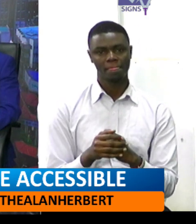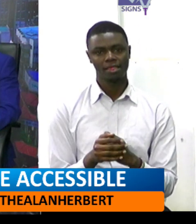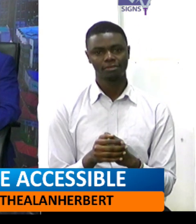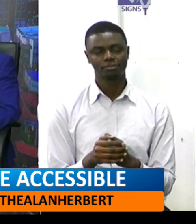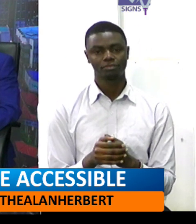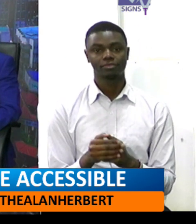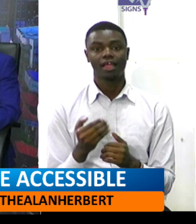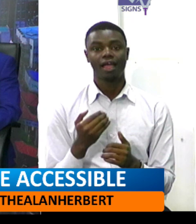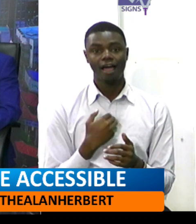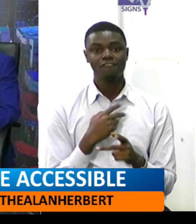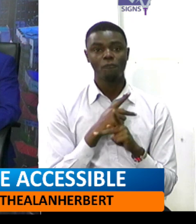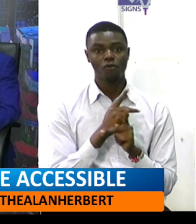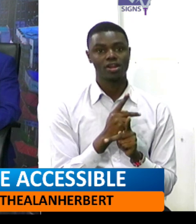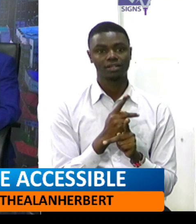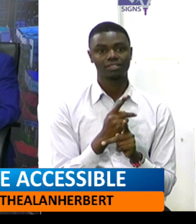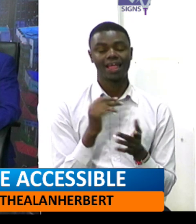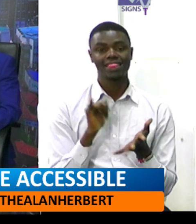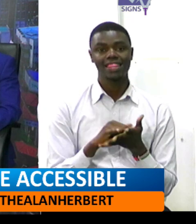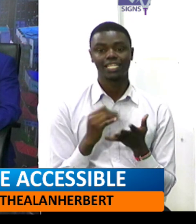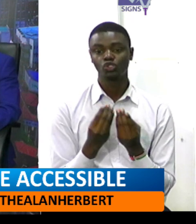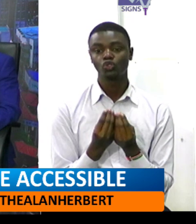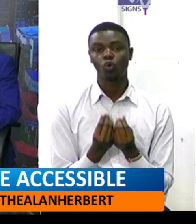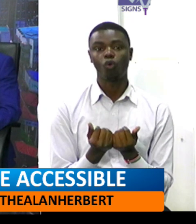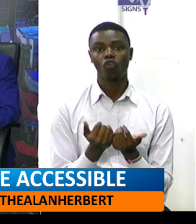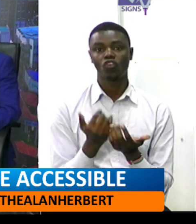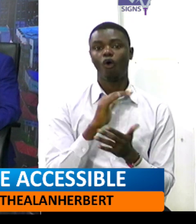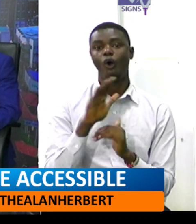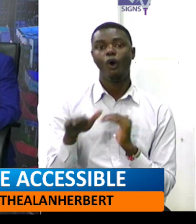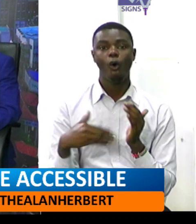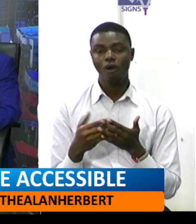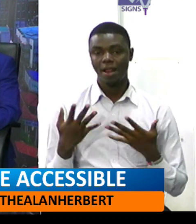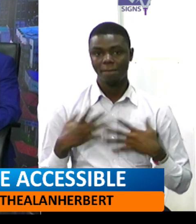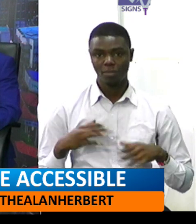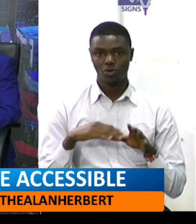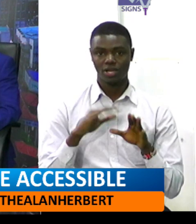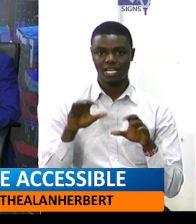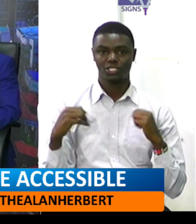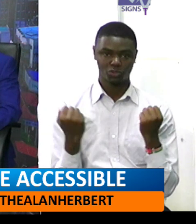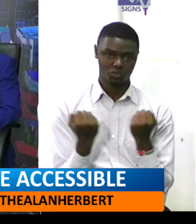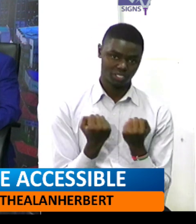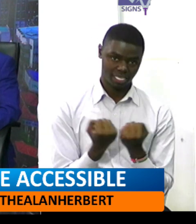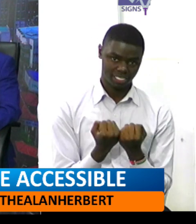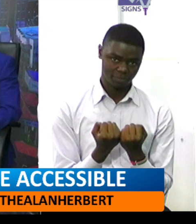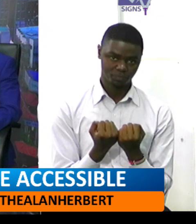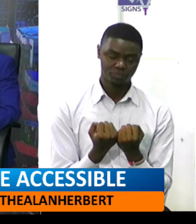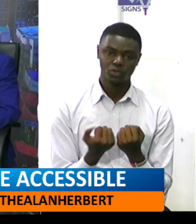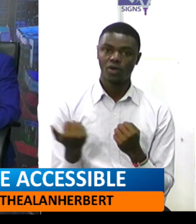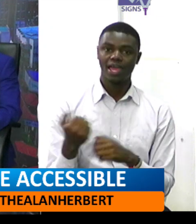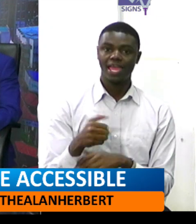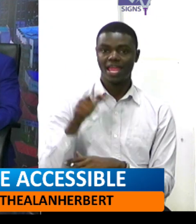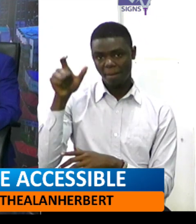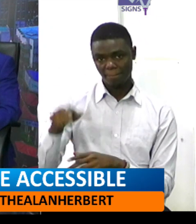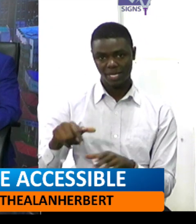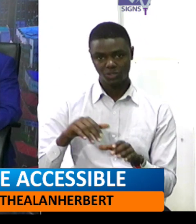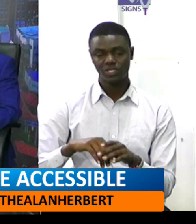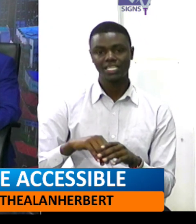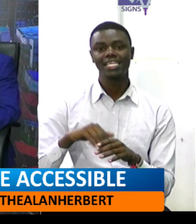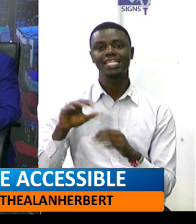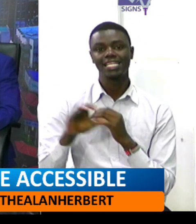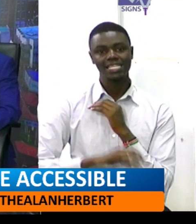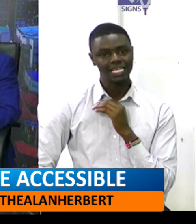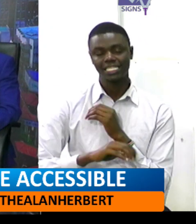There are products that speak to every segment of our society, and virtually anybody in this country can afford